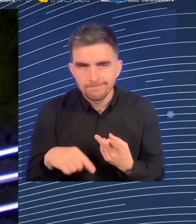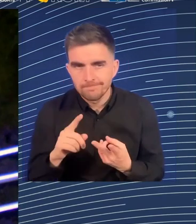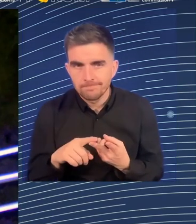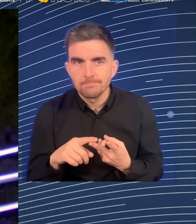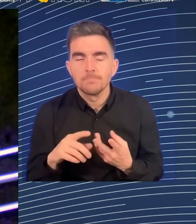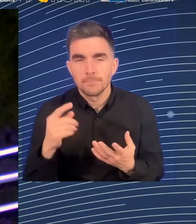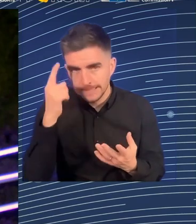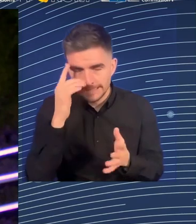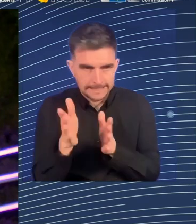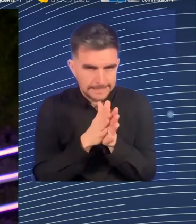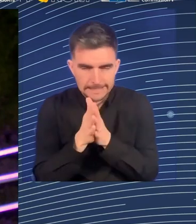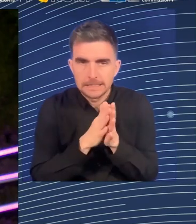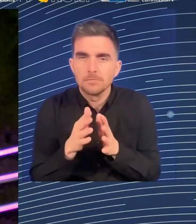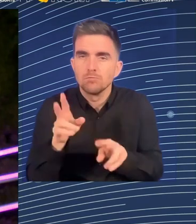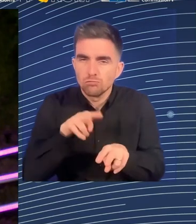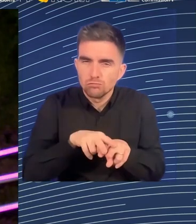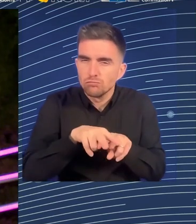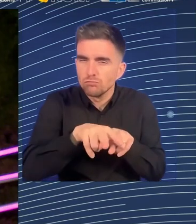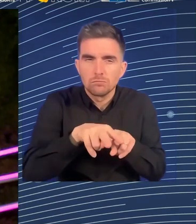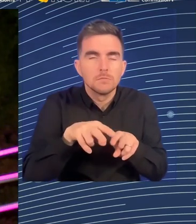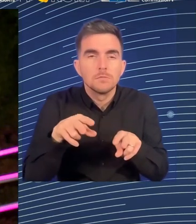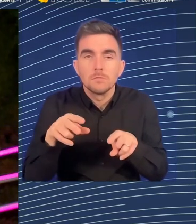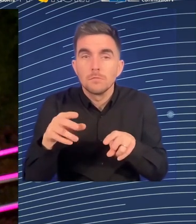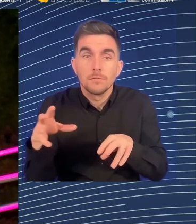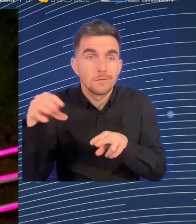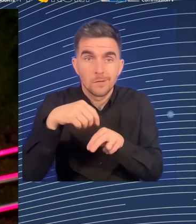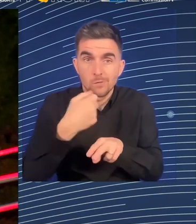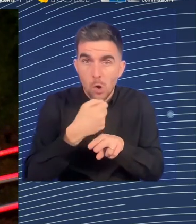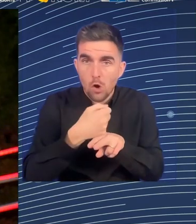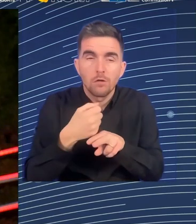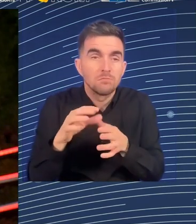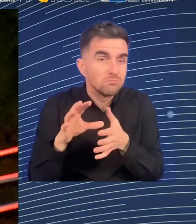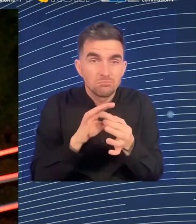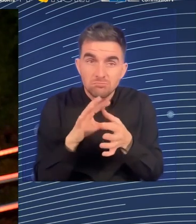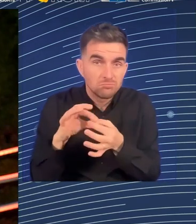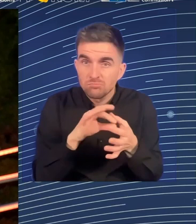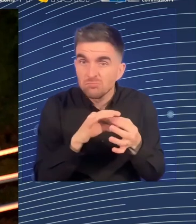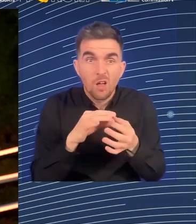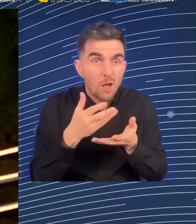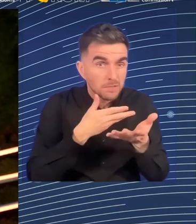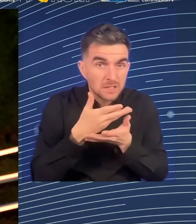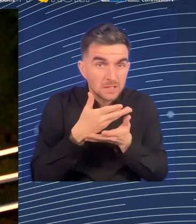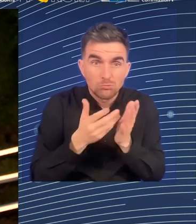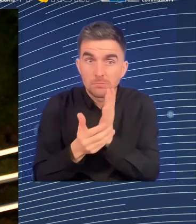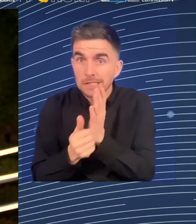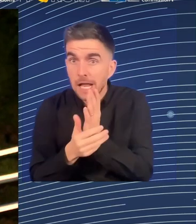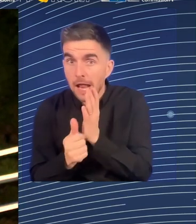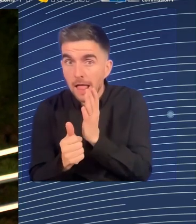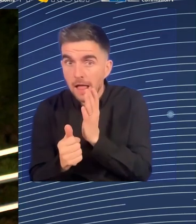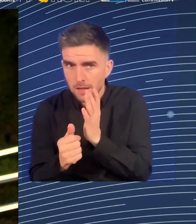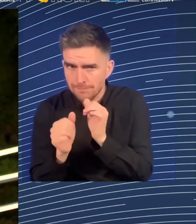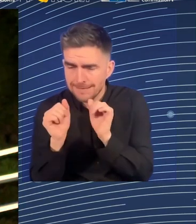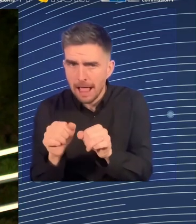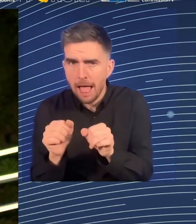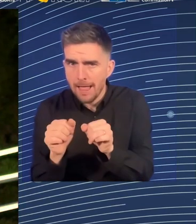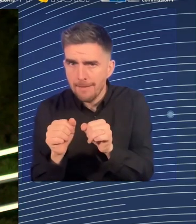skill shortages. And the same could be for science and engineering professionals, which are linked to the supply chain of